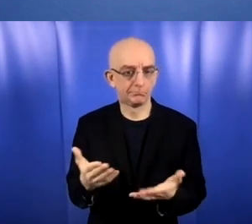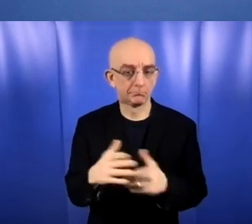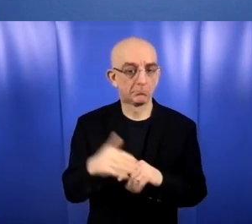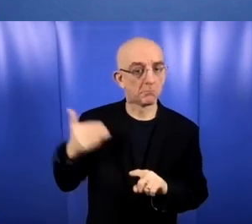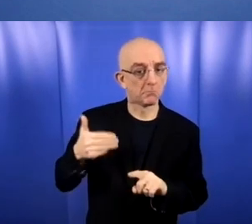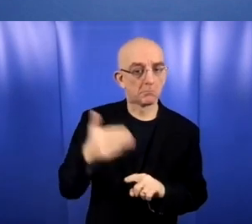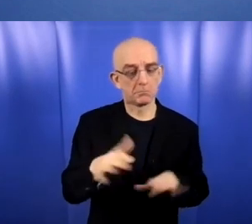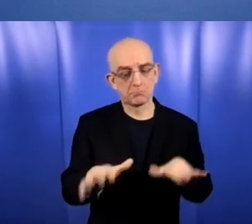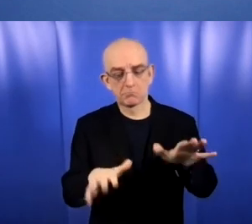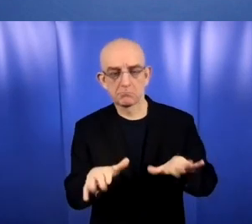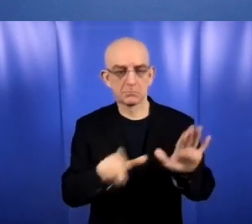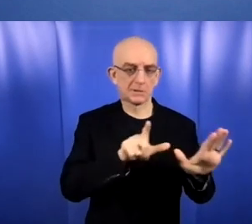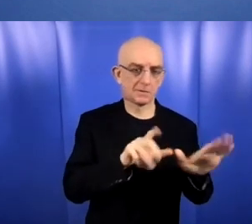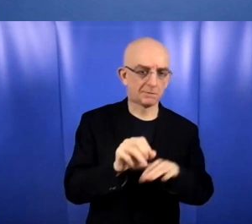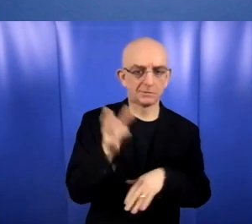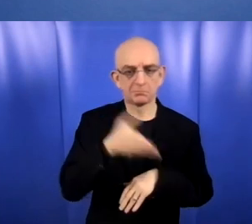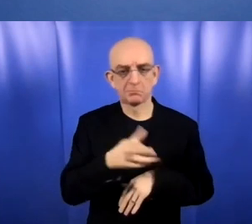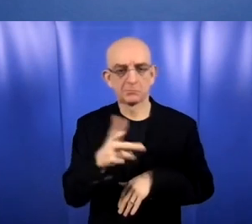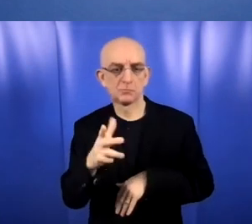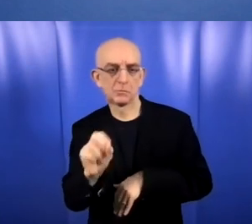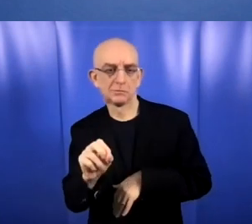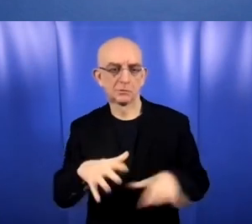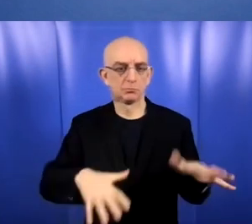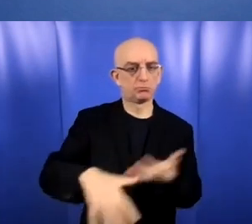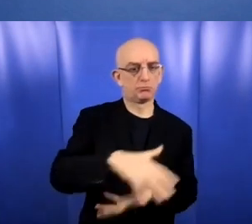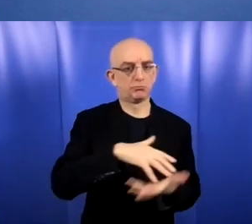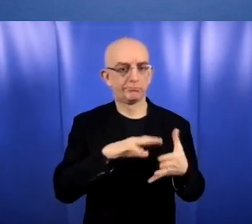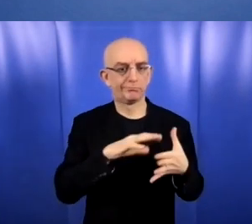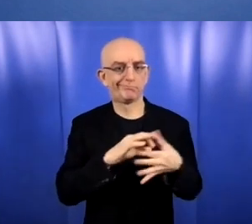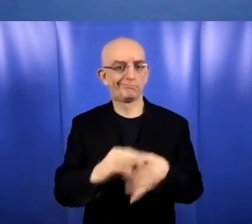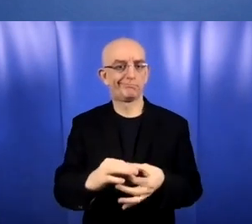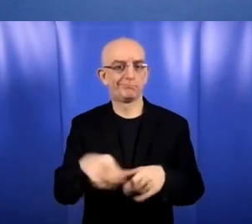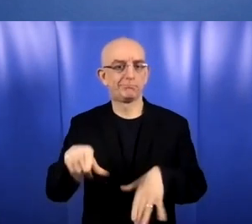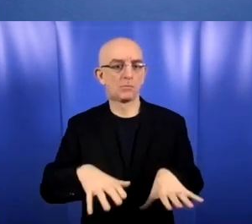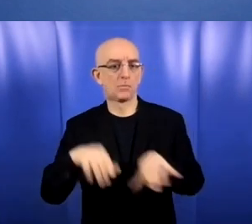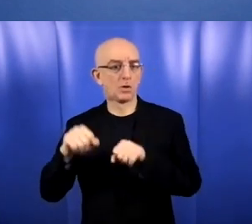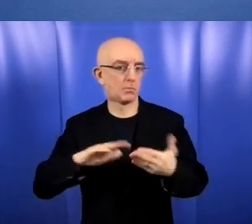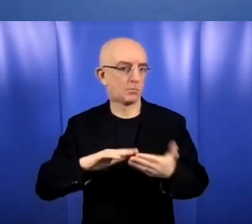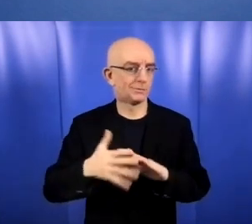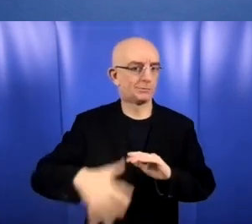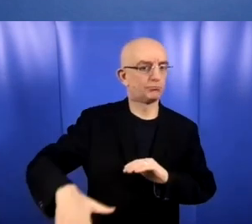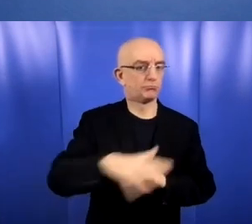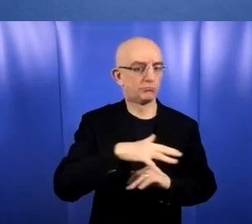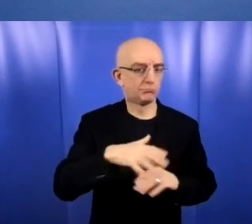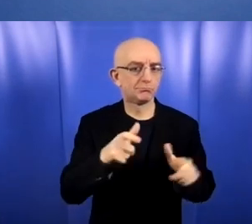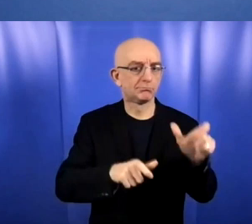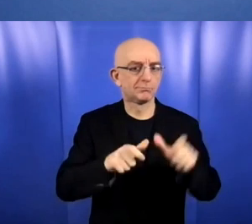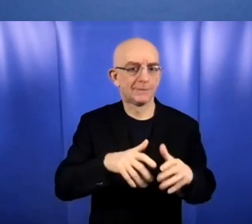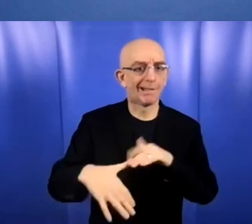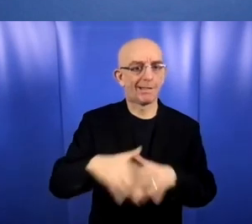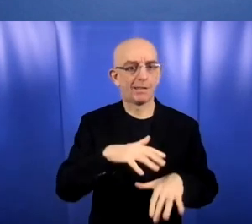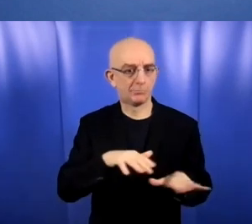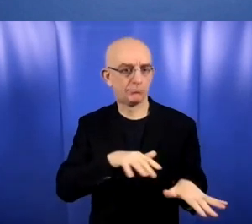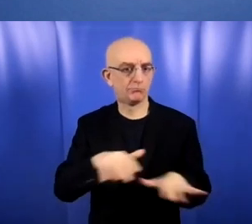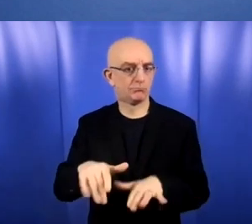but they're hoping to expand that quite a bit between now and 2023. And it's a well-established methodology that